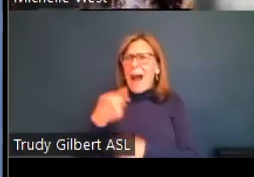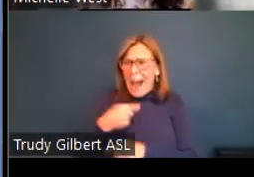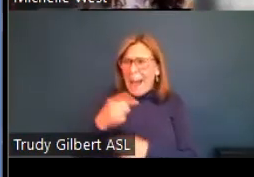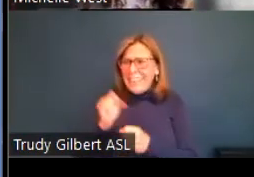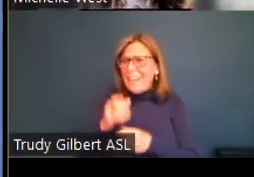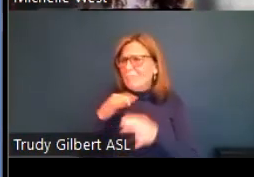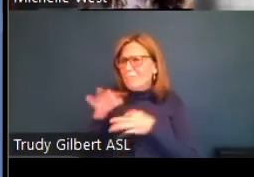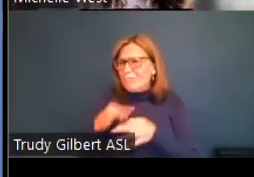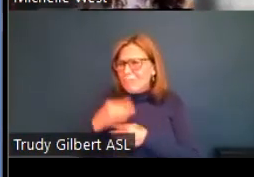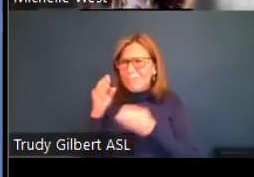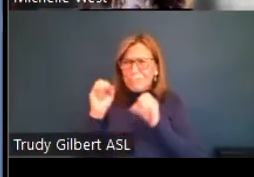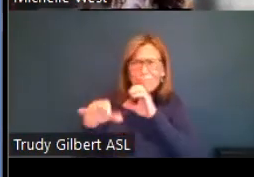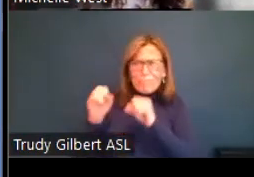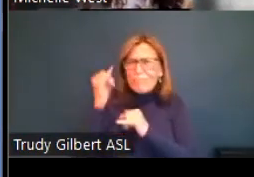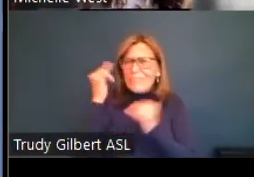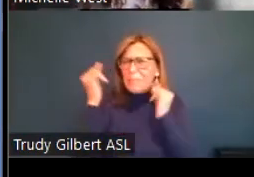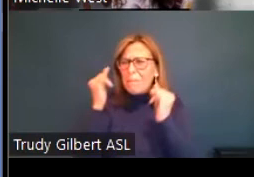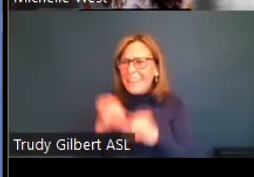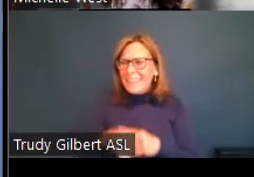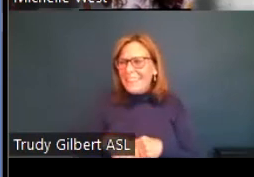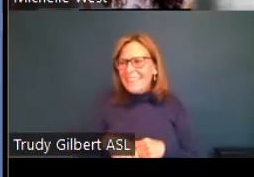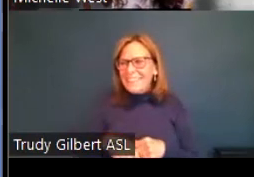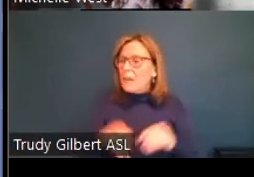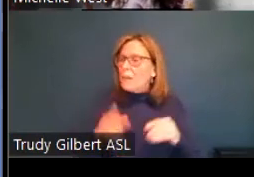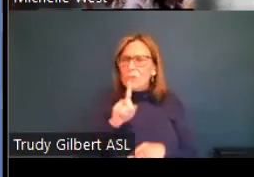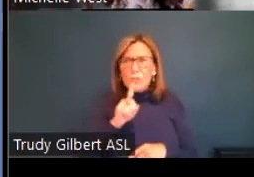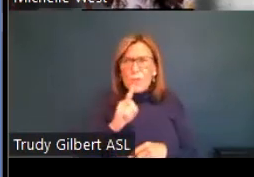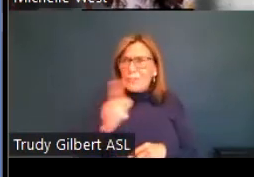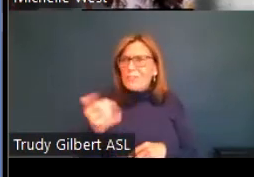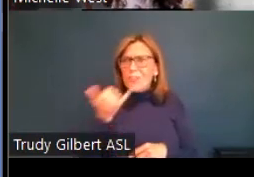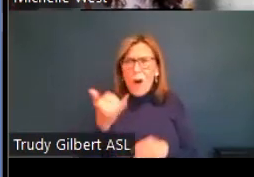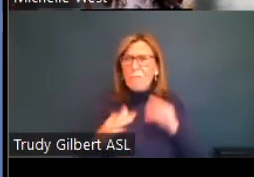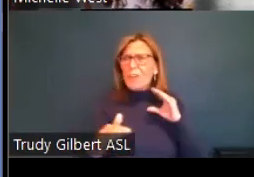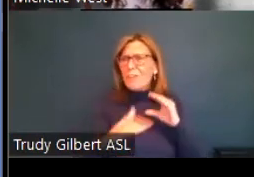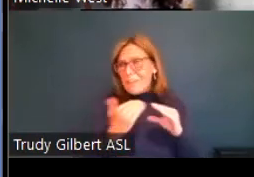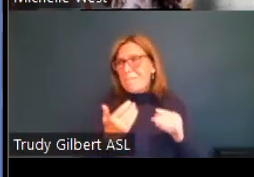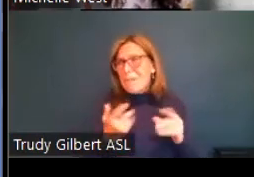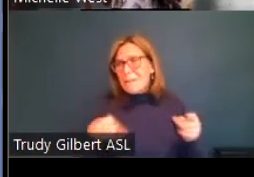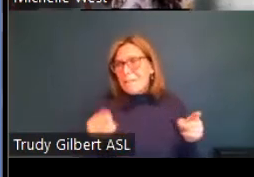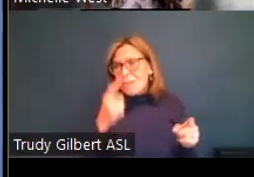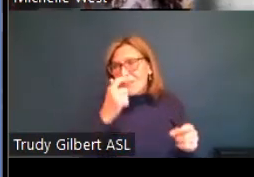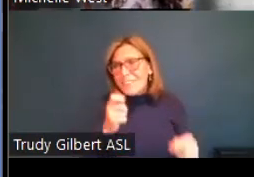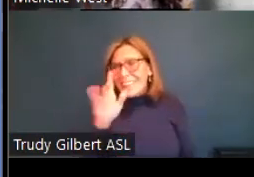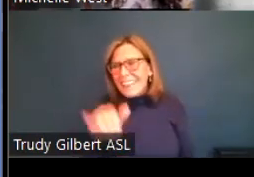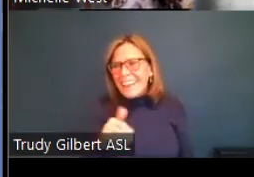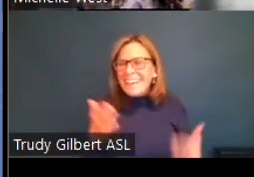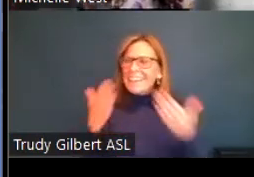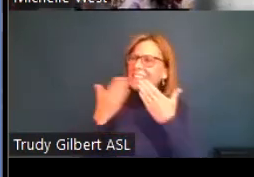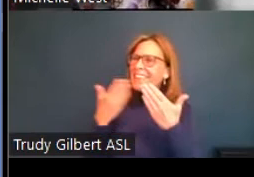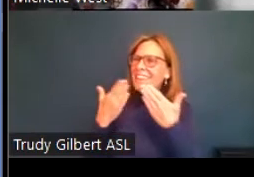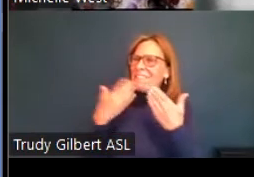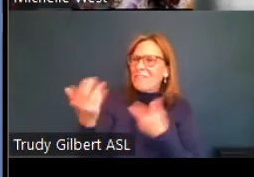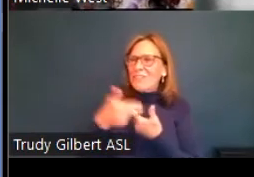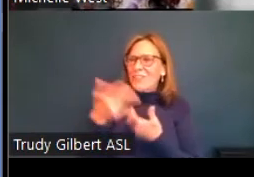this. But yeah, please give me a call or email me if you're interested in that. Great. Thank you everyone for joining us